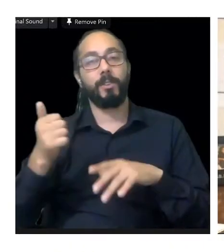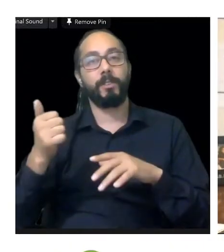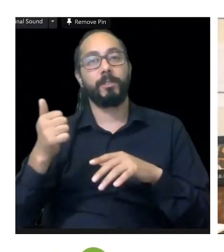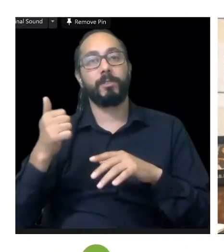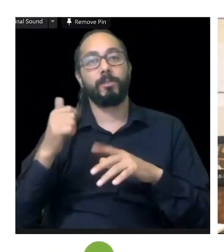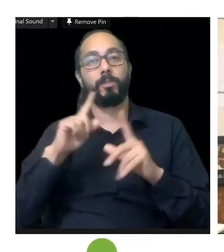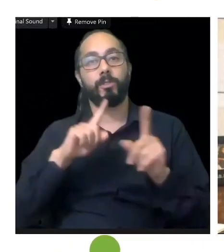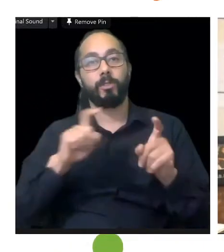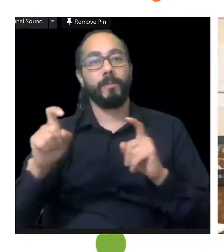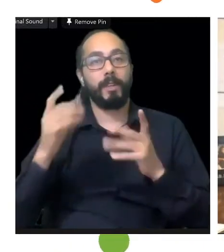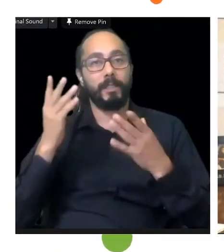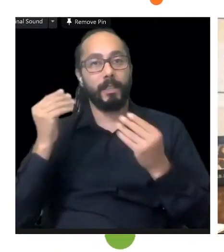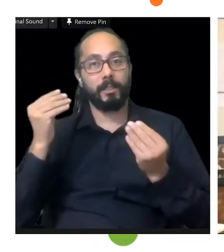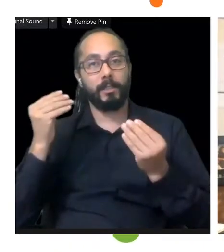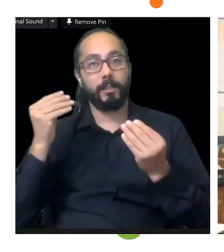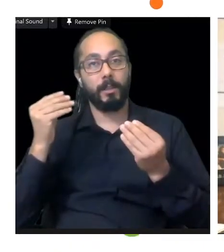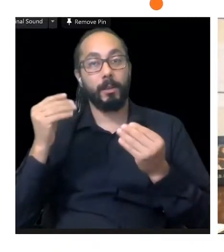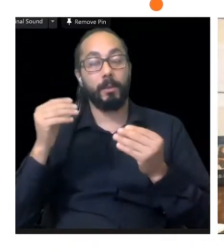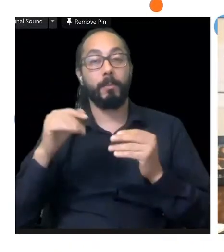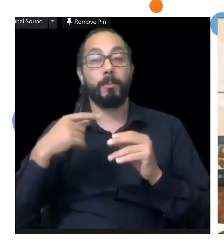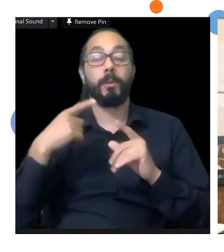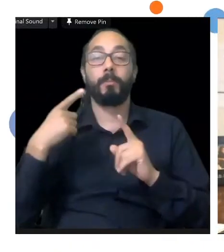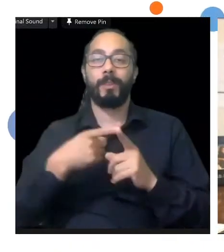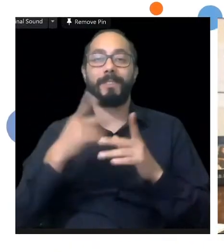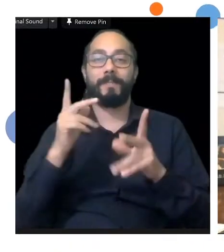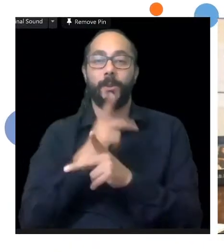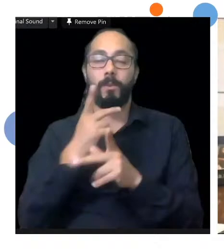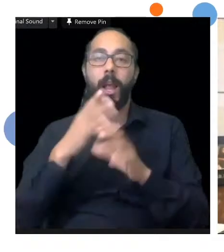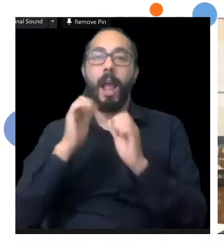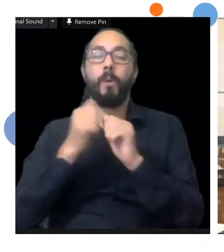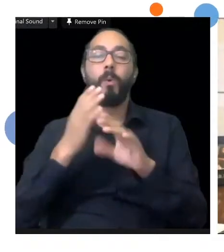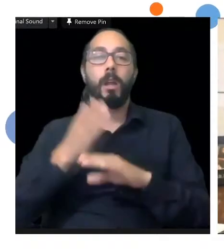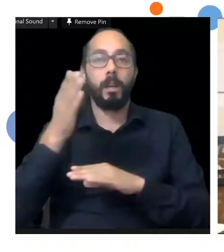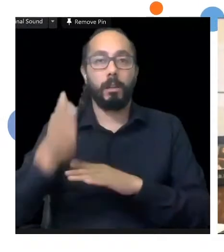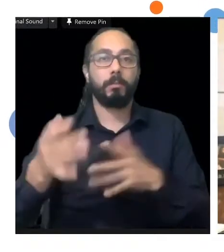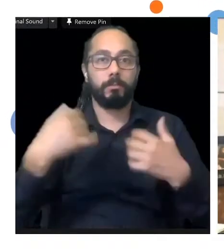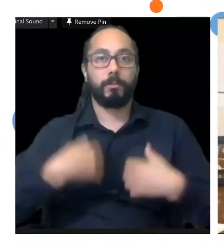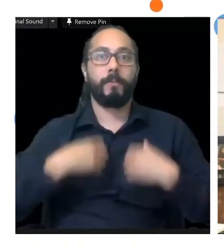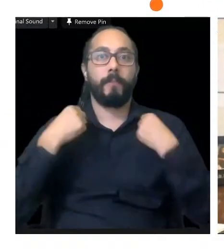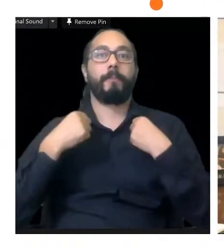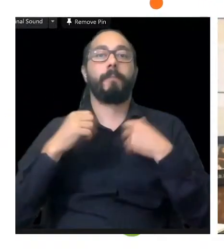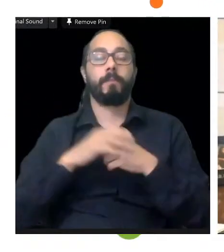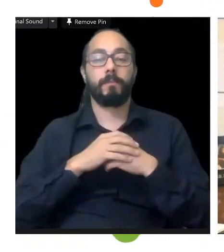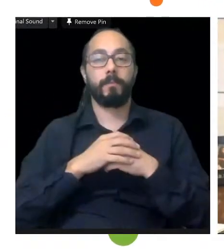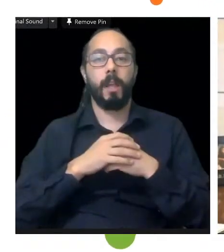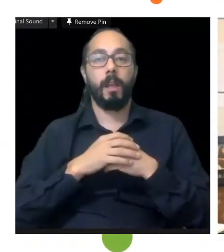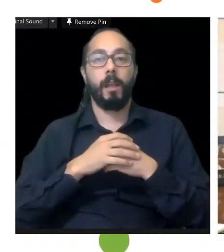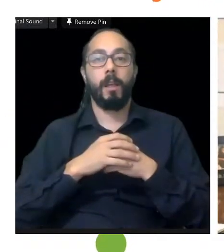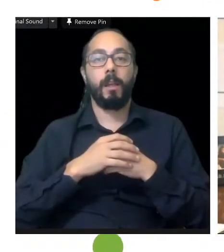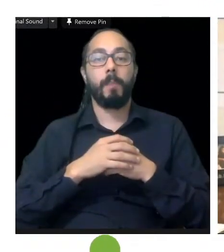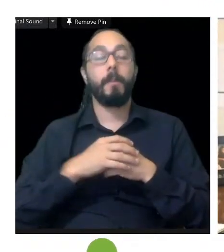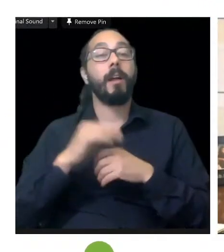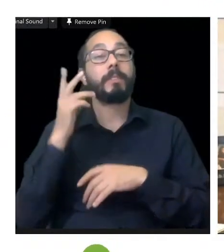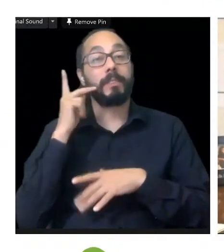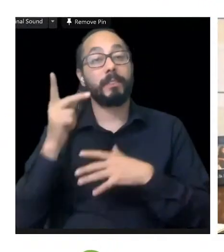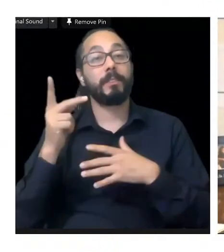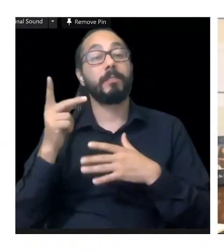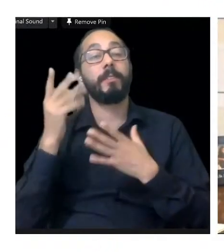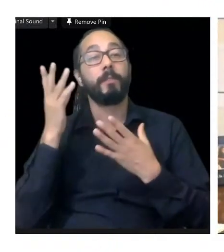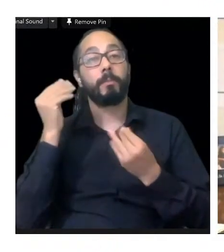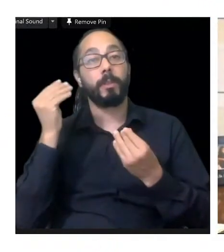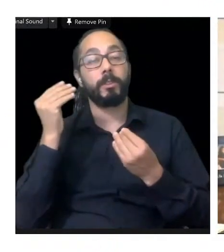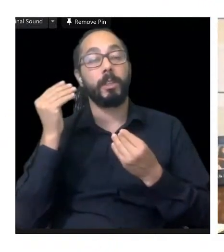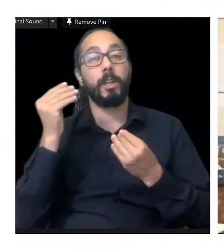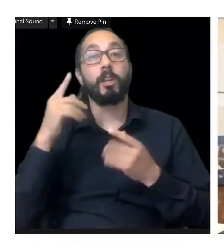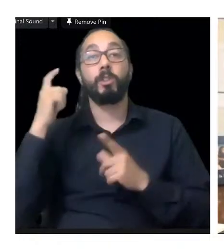population to decide how we're going to get to the other side. And so I've seen some other survey data that says that donors are more interested in giving more and would consider